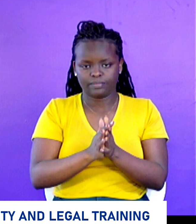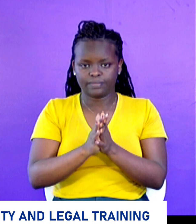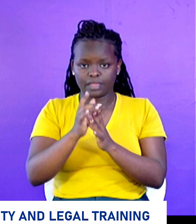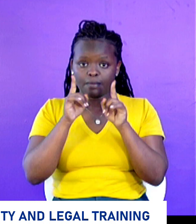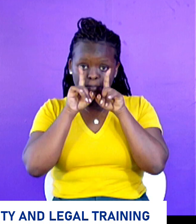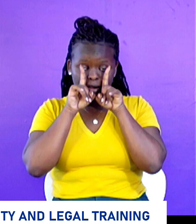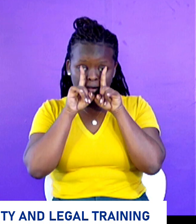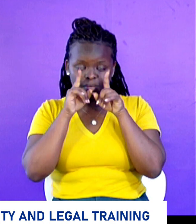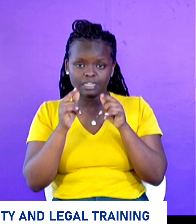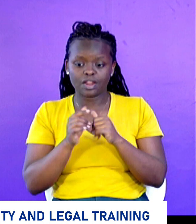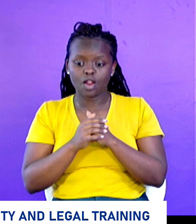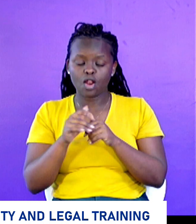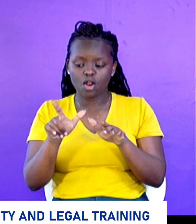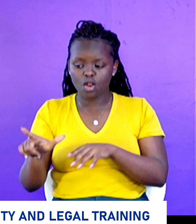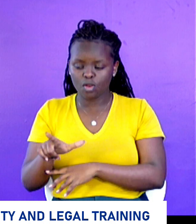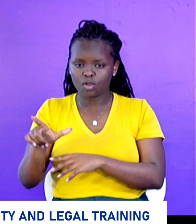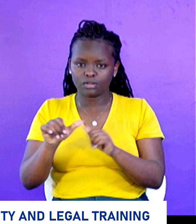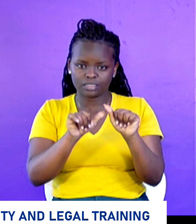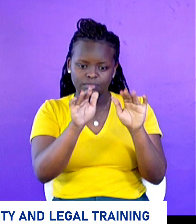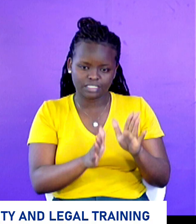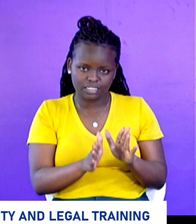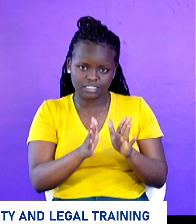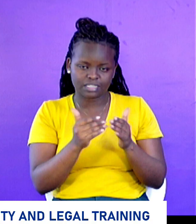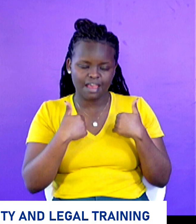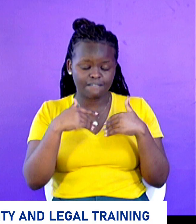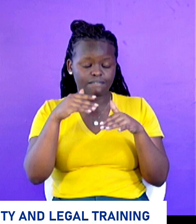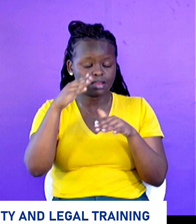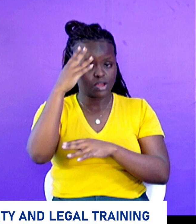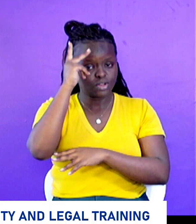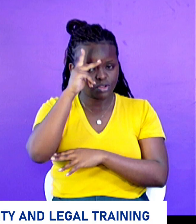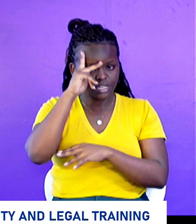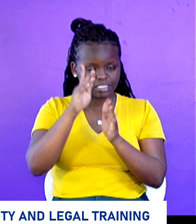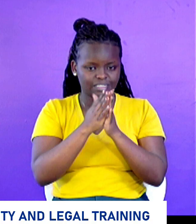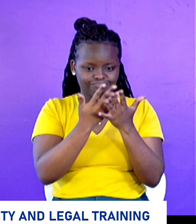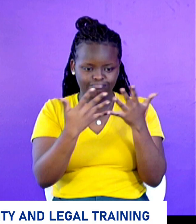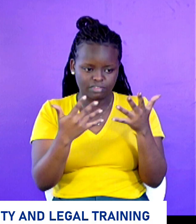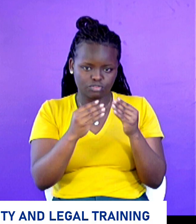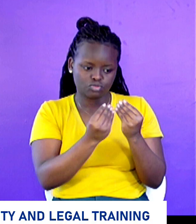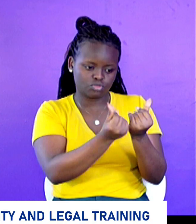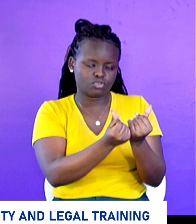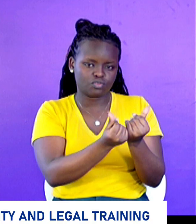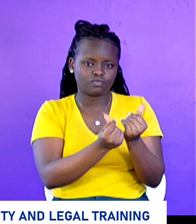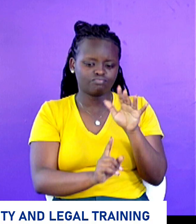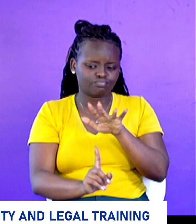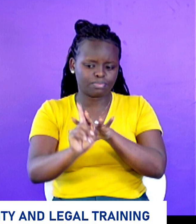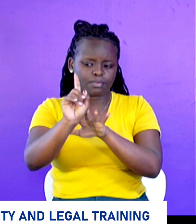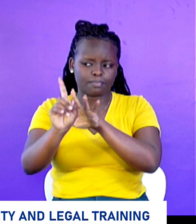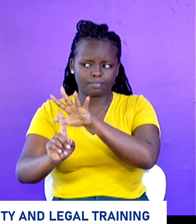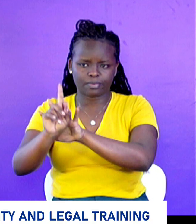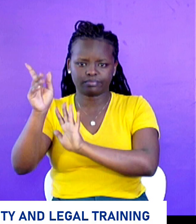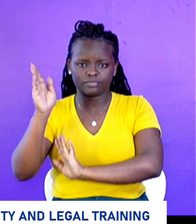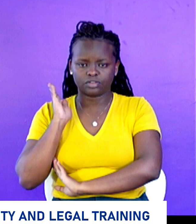local administratives have the necessary knowledge and tools to address emerging security